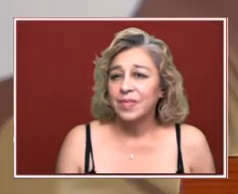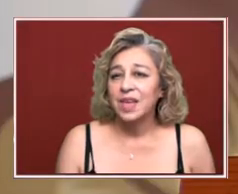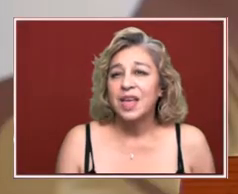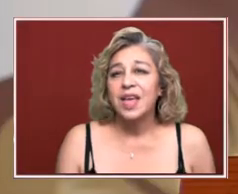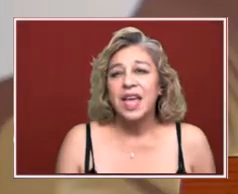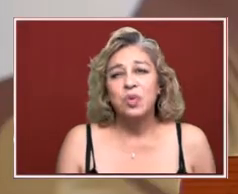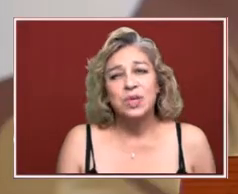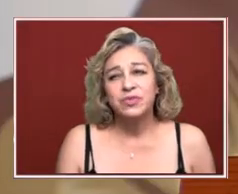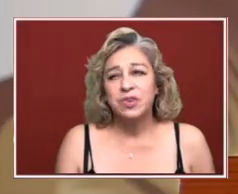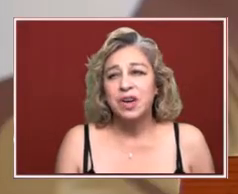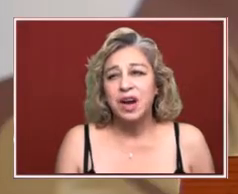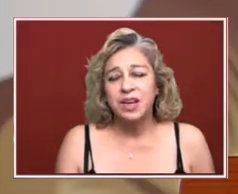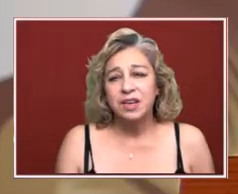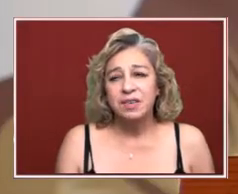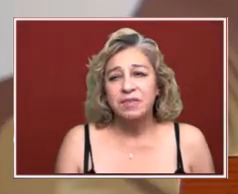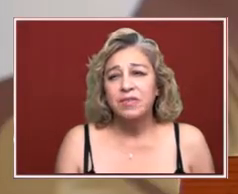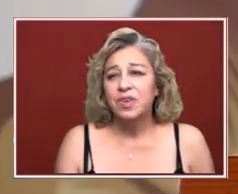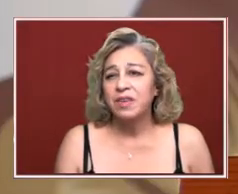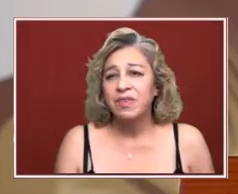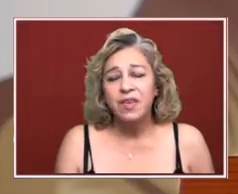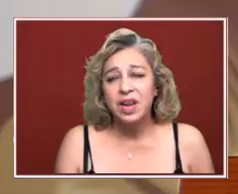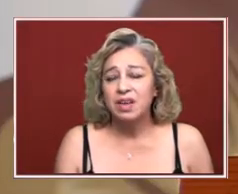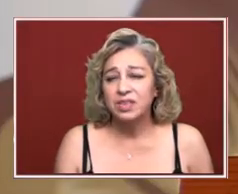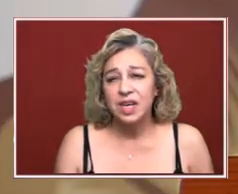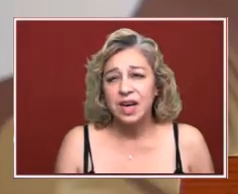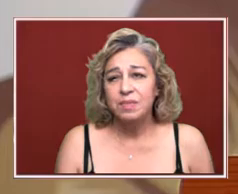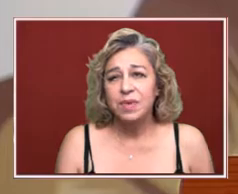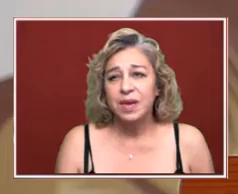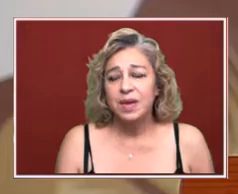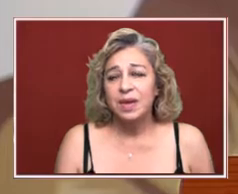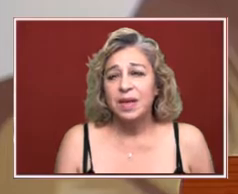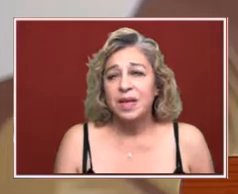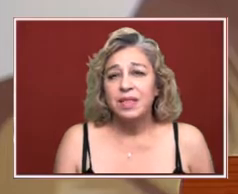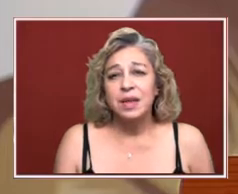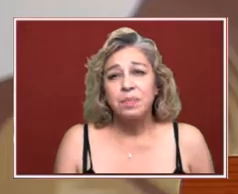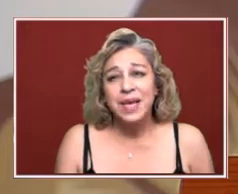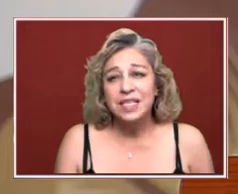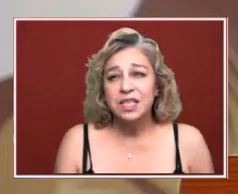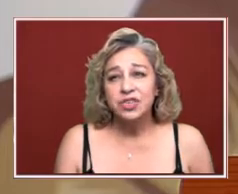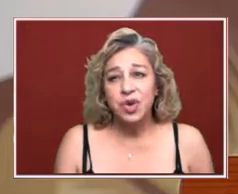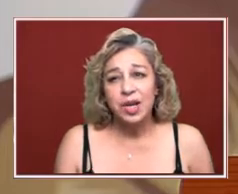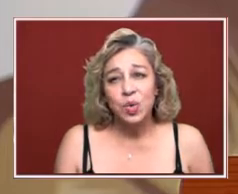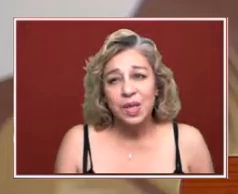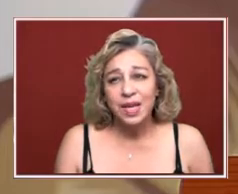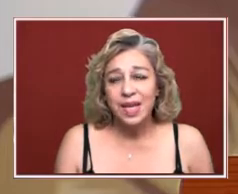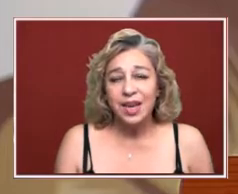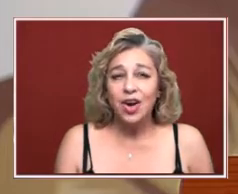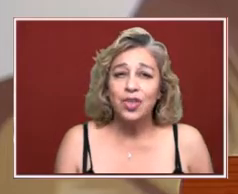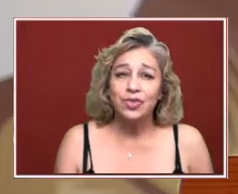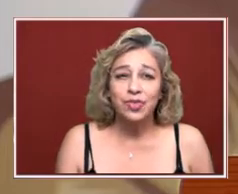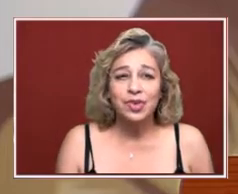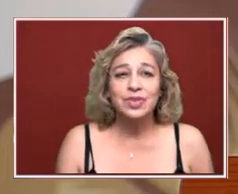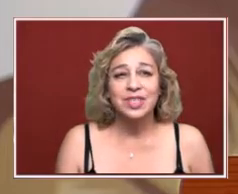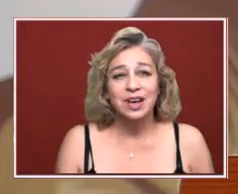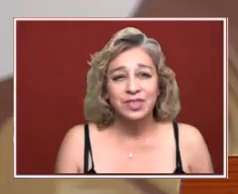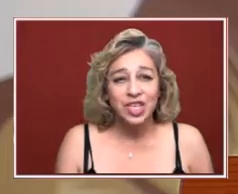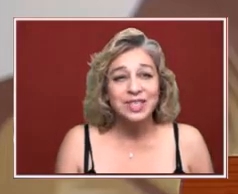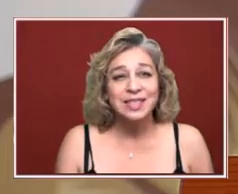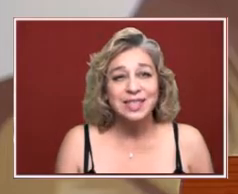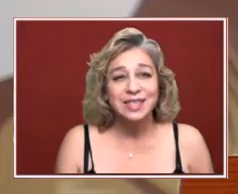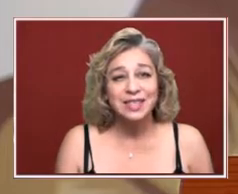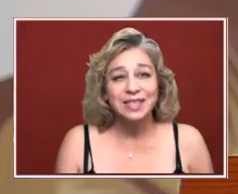justicia. It was forgotten for a very long time that peace and tranquility are the fruits